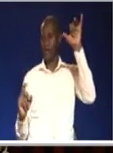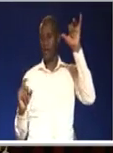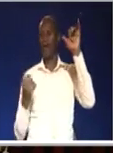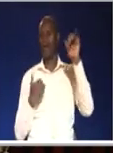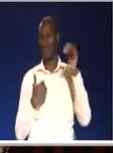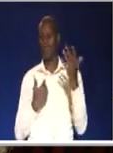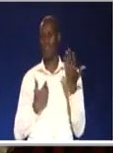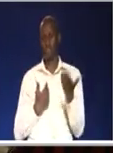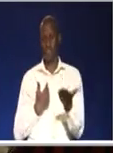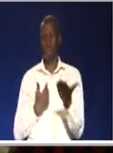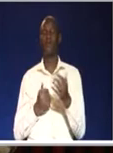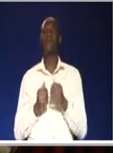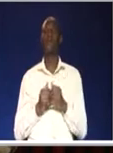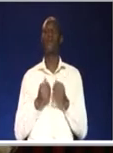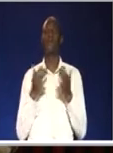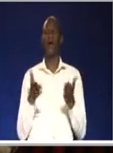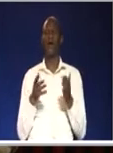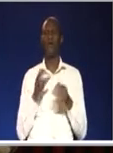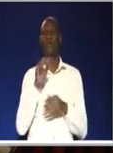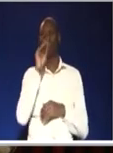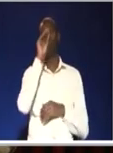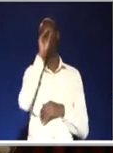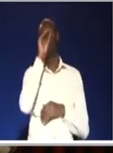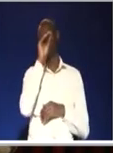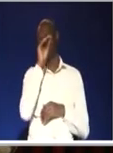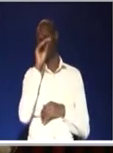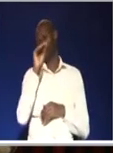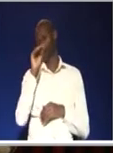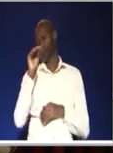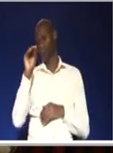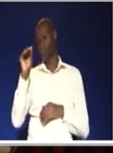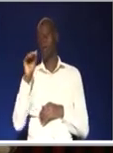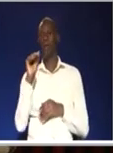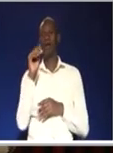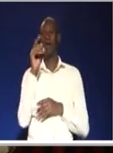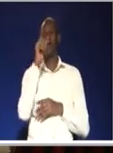shown. So we are going to plot our graph.